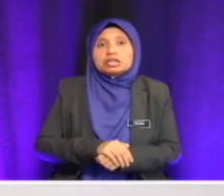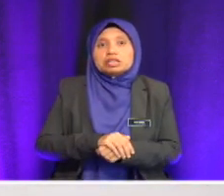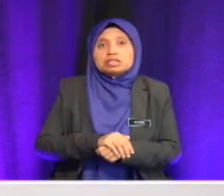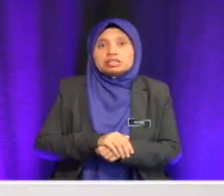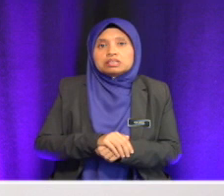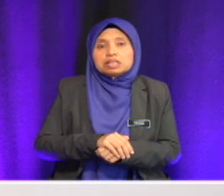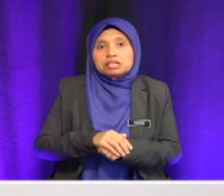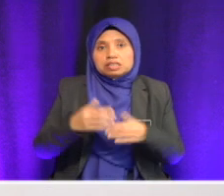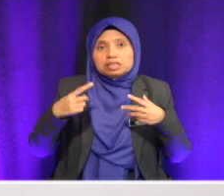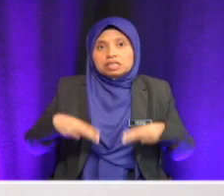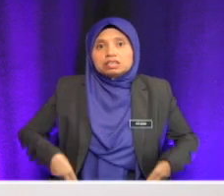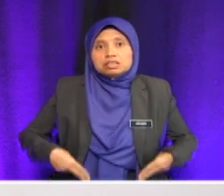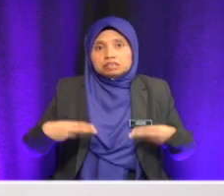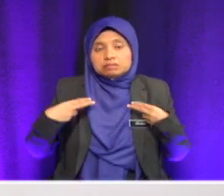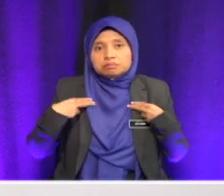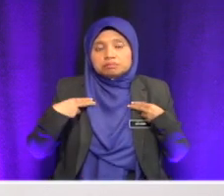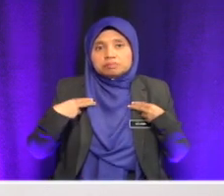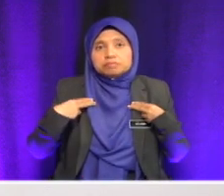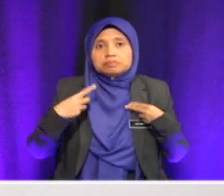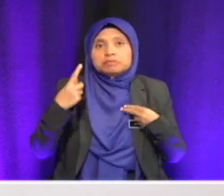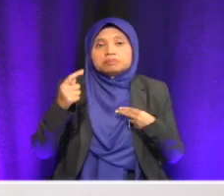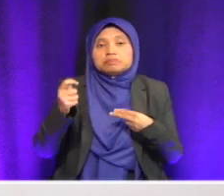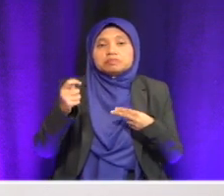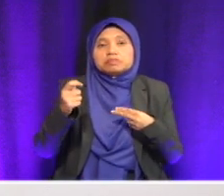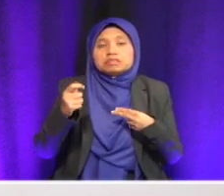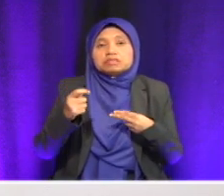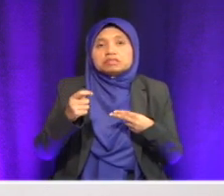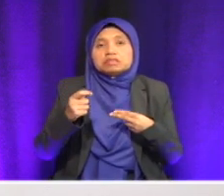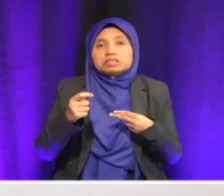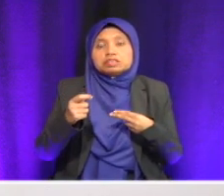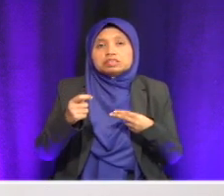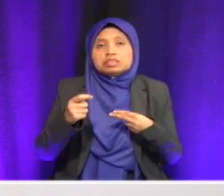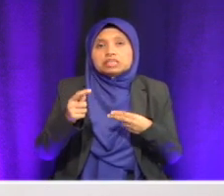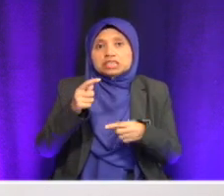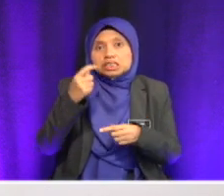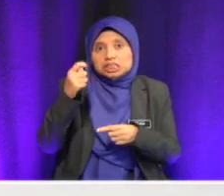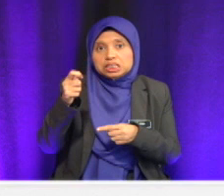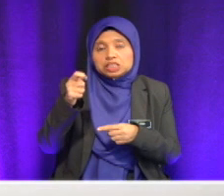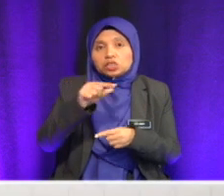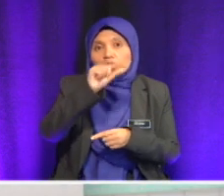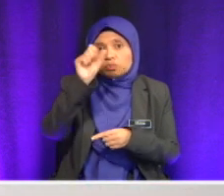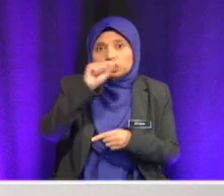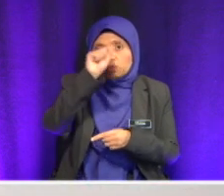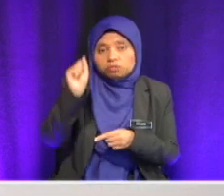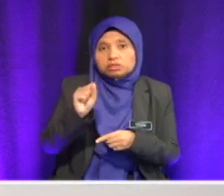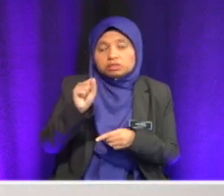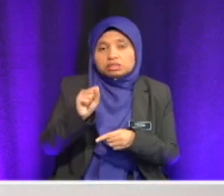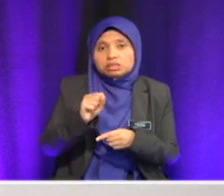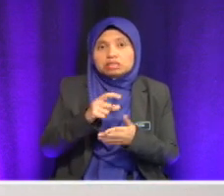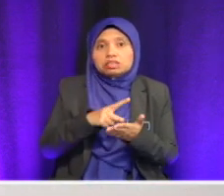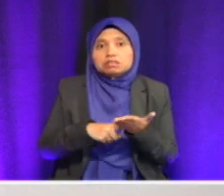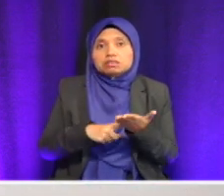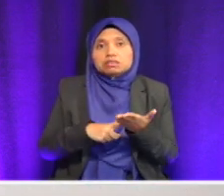their life in pairs devoted to a best friend. These friendships between elephants are well known, but